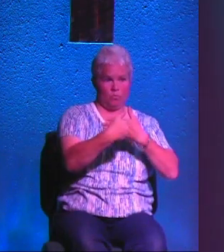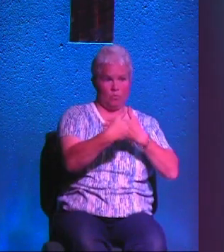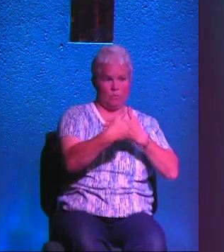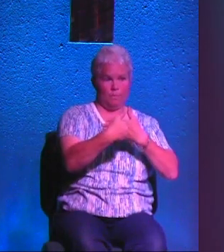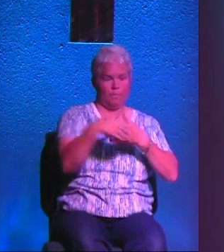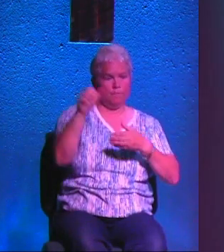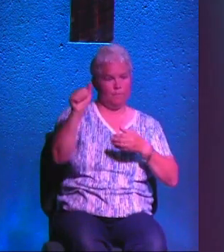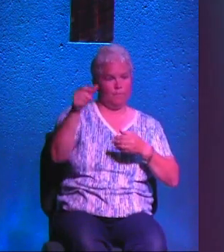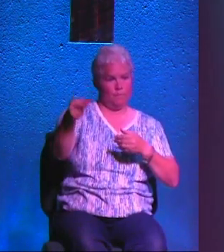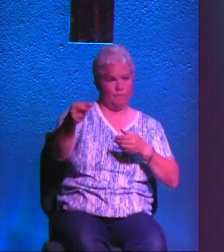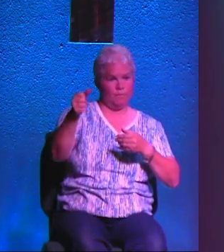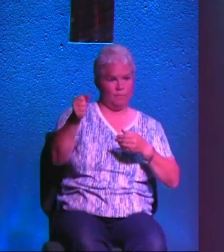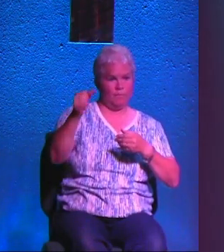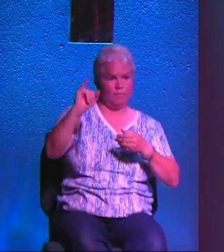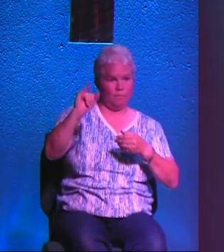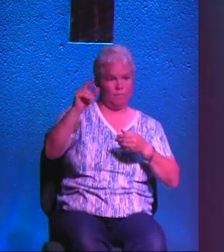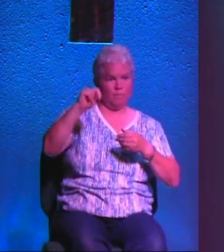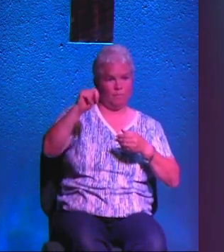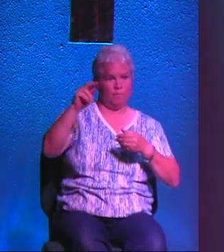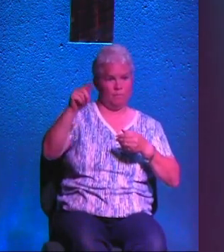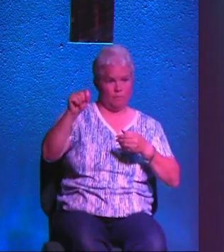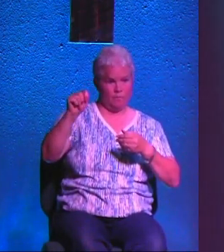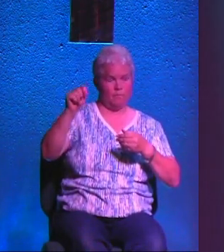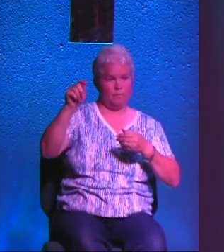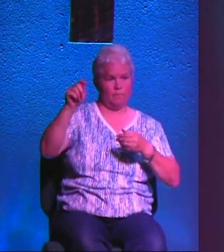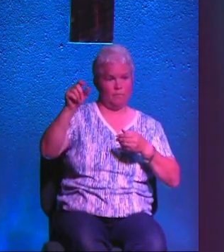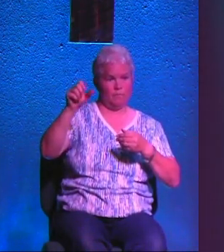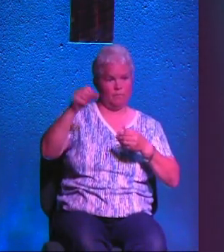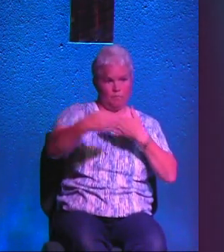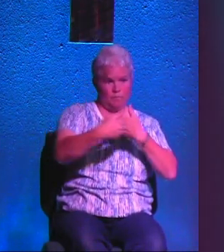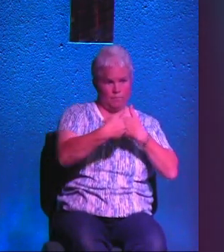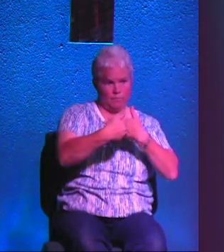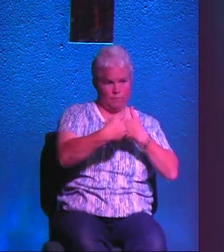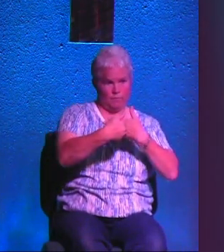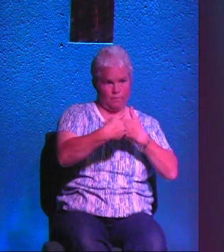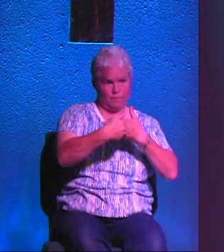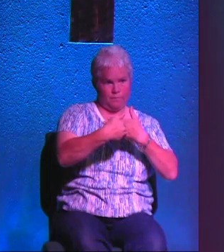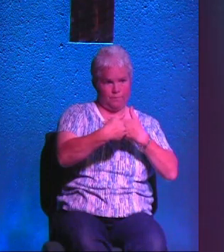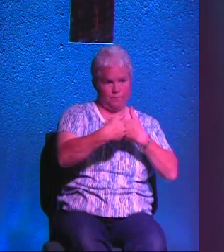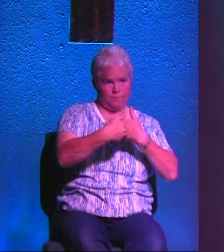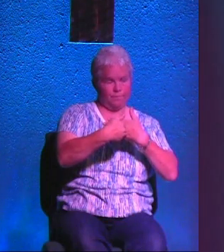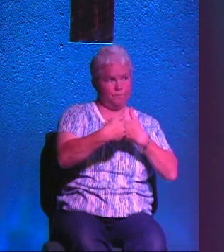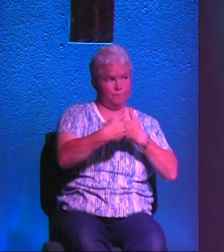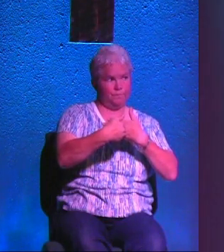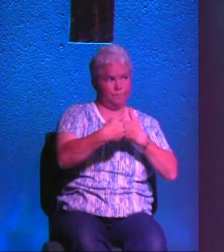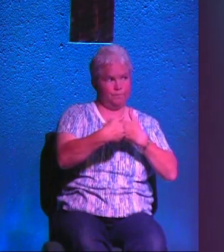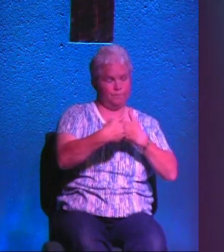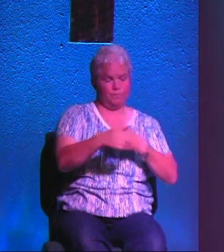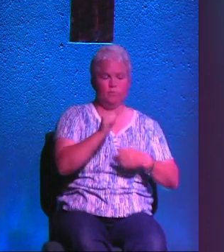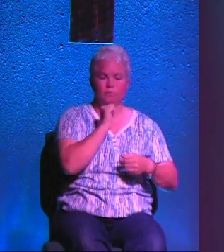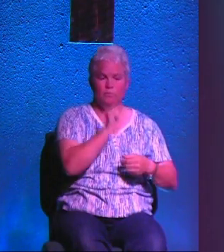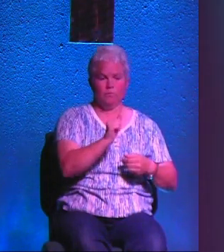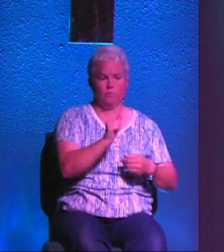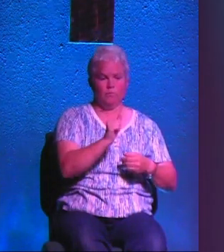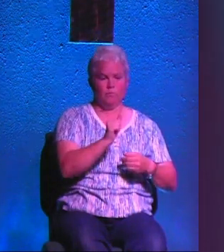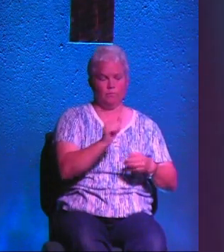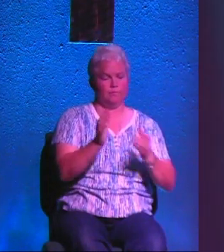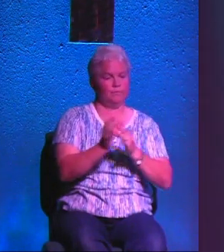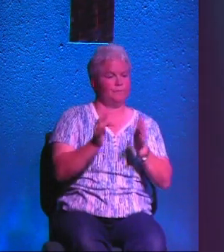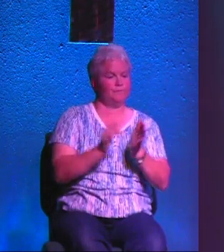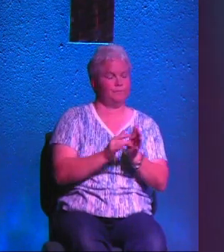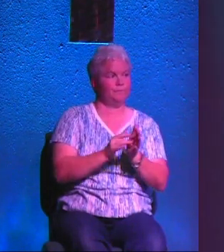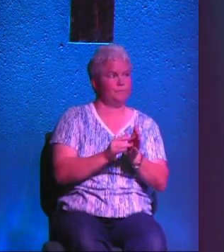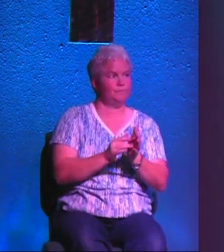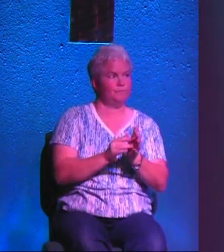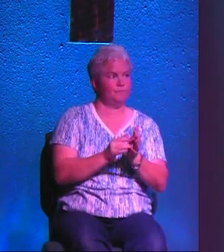that they said is biblically correct, it will only confirm and affirm that to you even more. But if it's not biblically